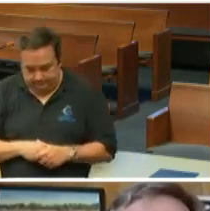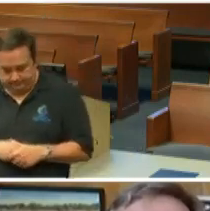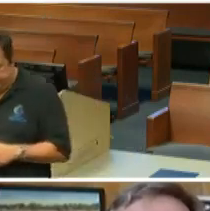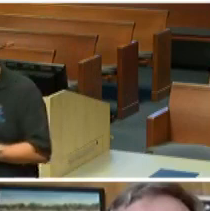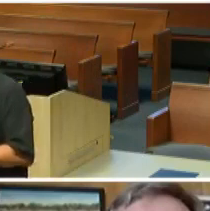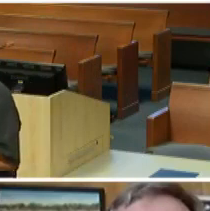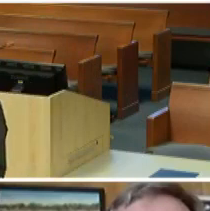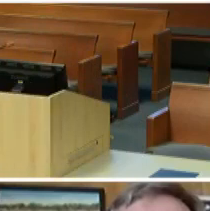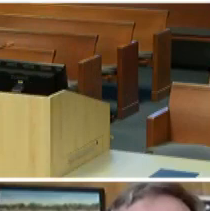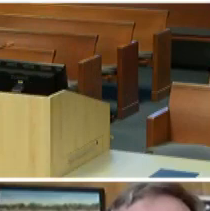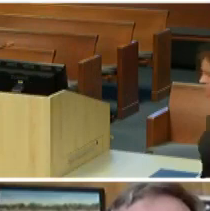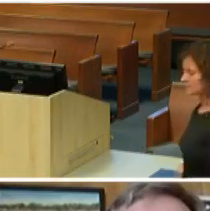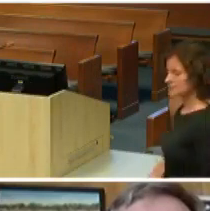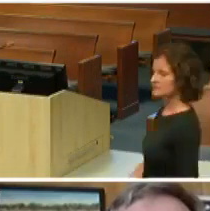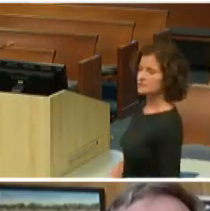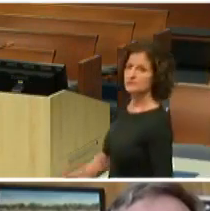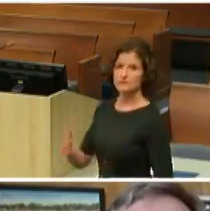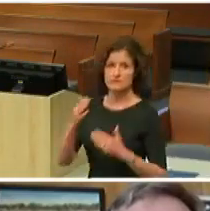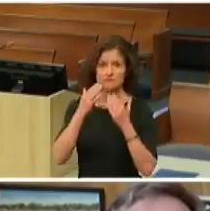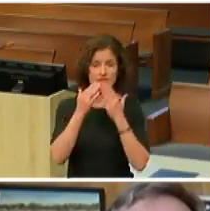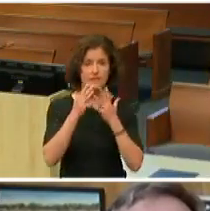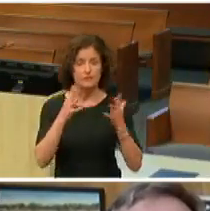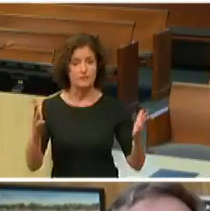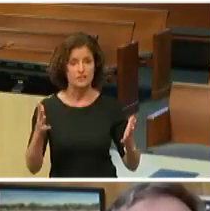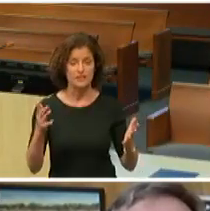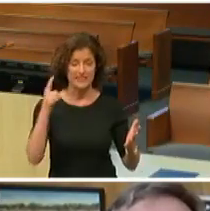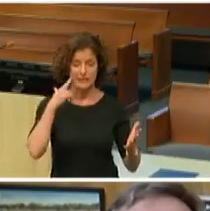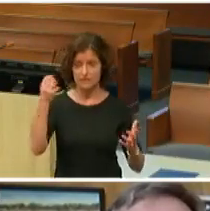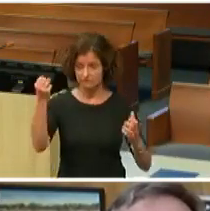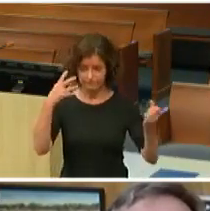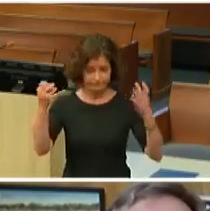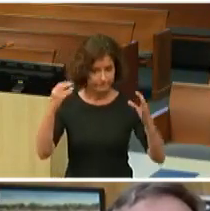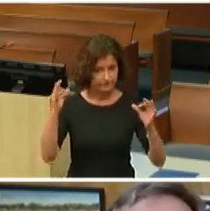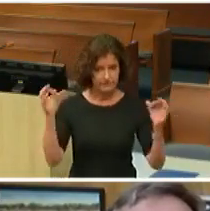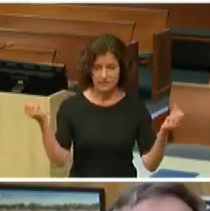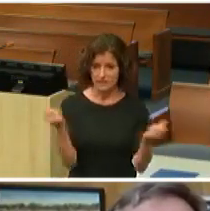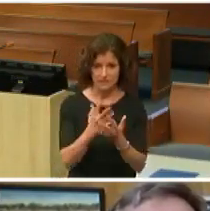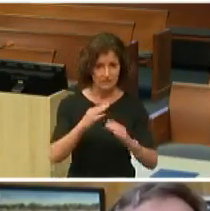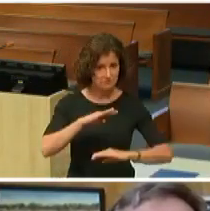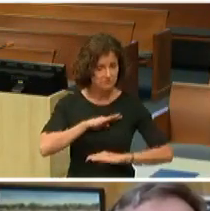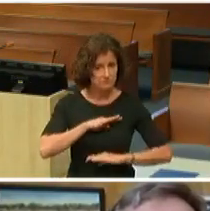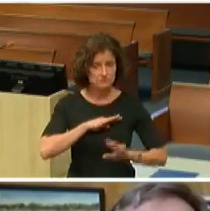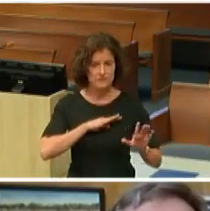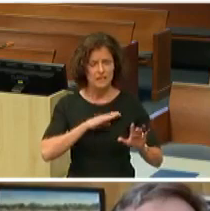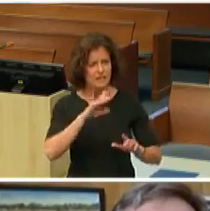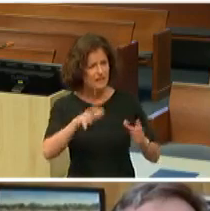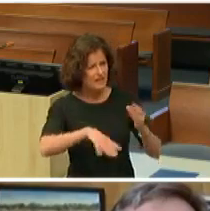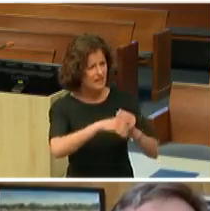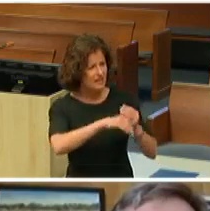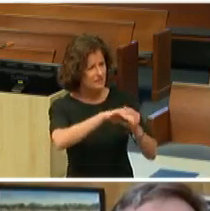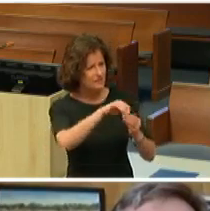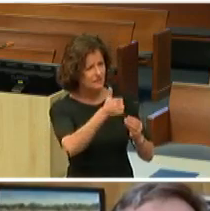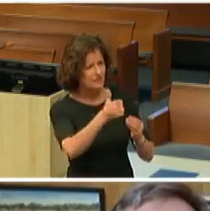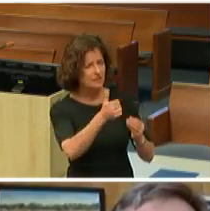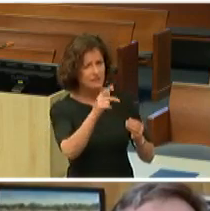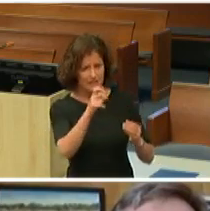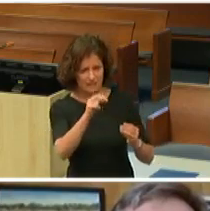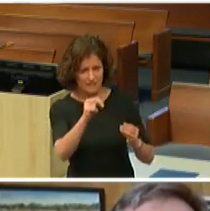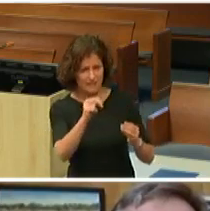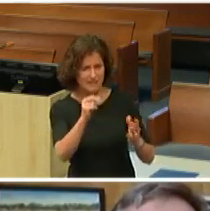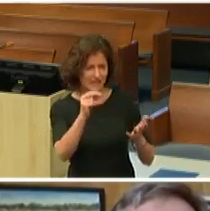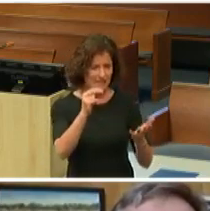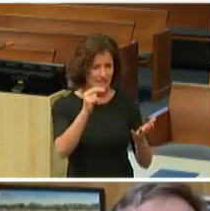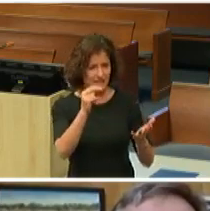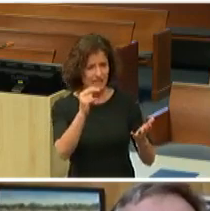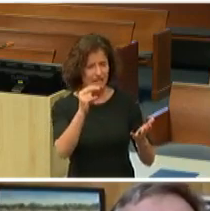Okay, thank you all very much. I think we got the input we need for Ken, now. Ken, before we move on, Hutch, Ken, are you, I know it